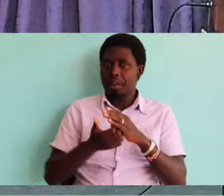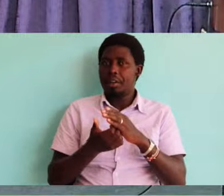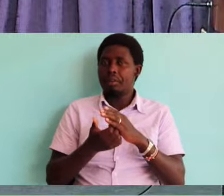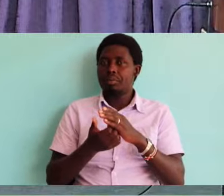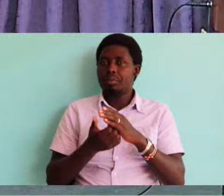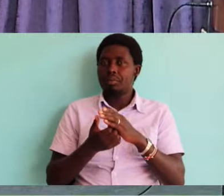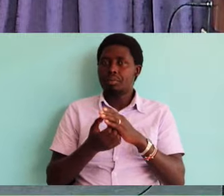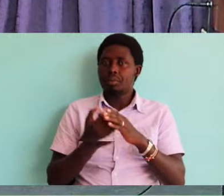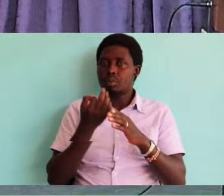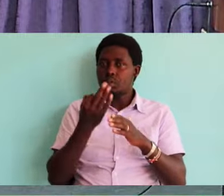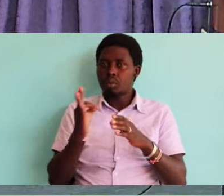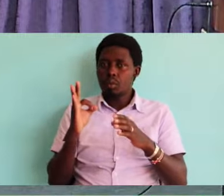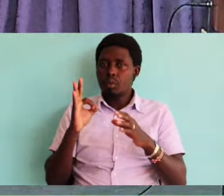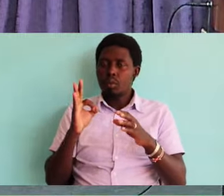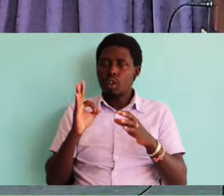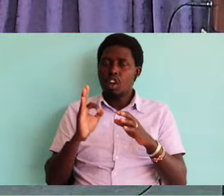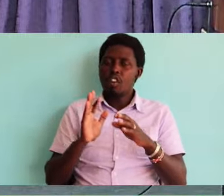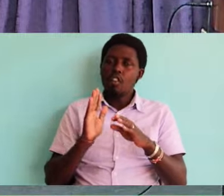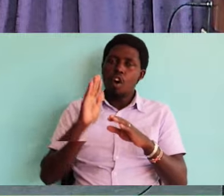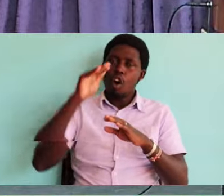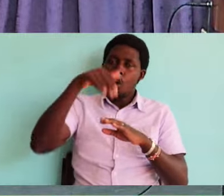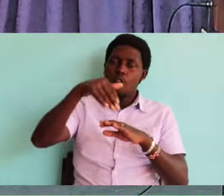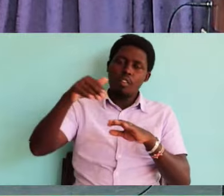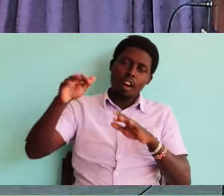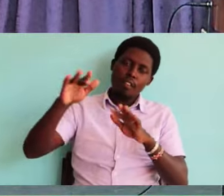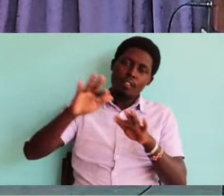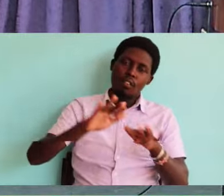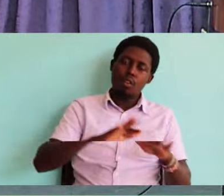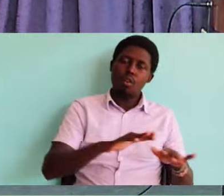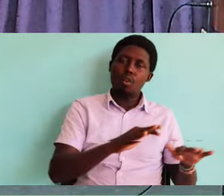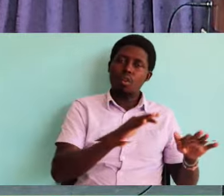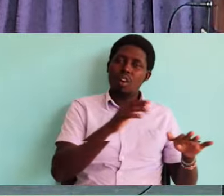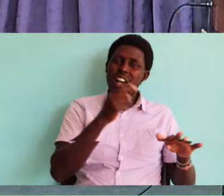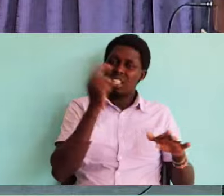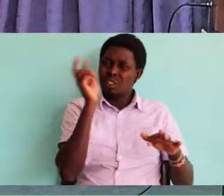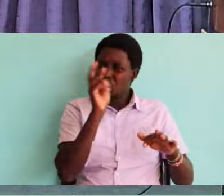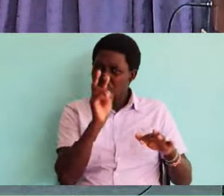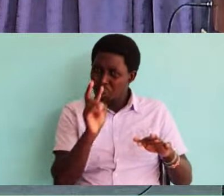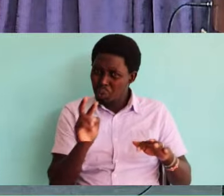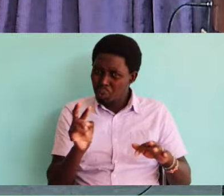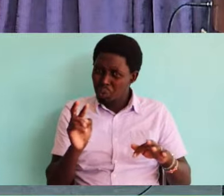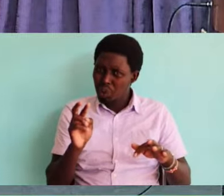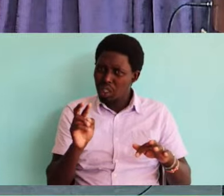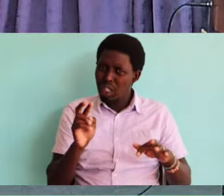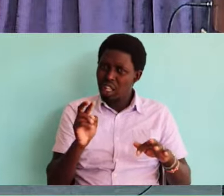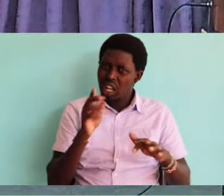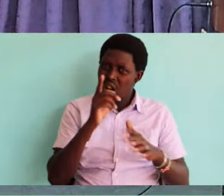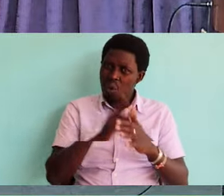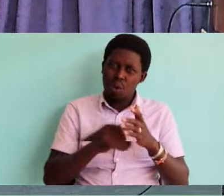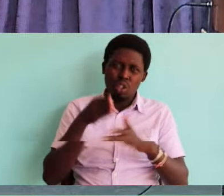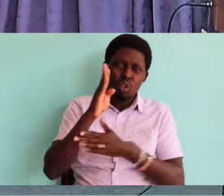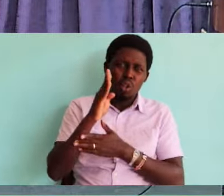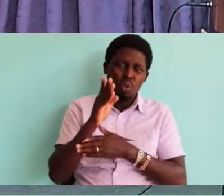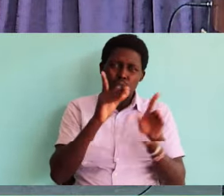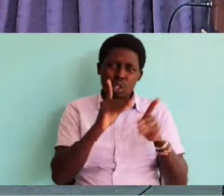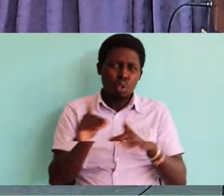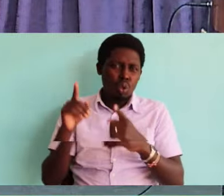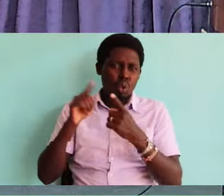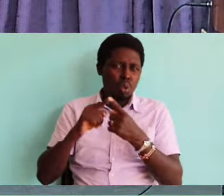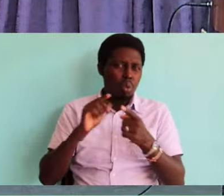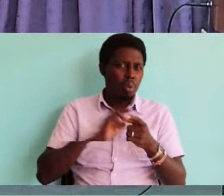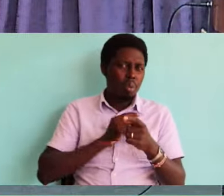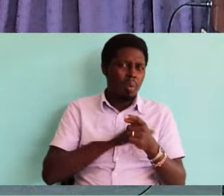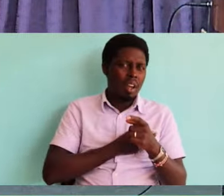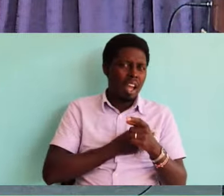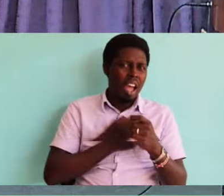of overflow, and as you look forward to what God is going to do in us and through us, have you